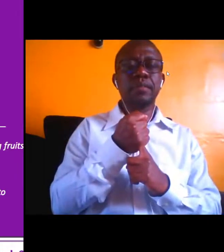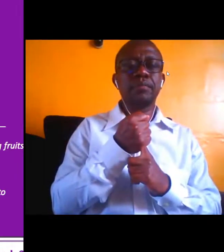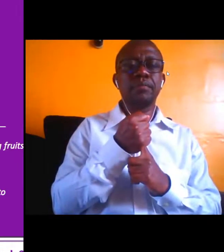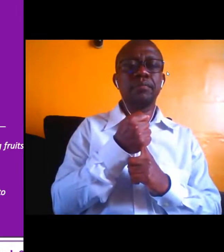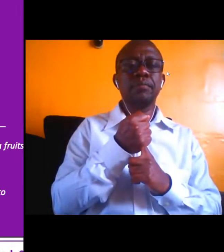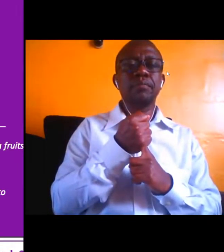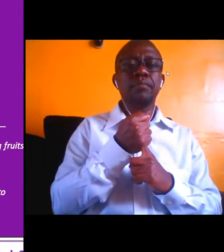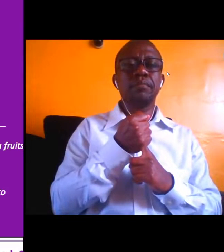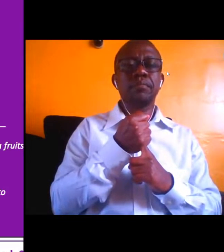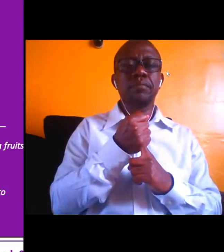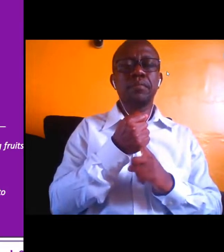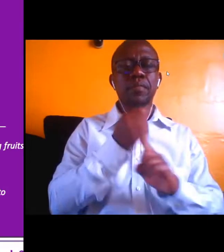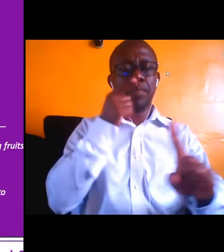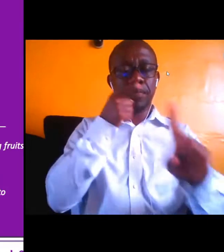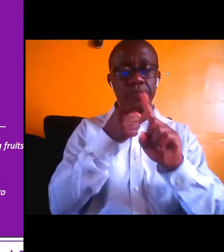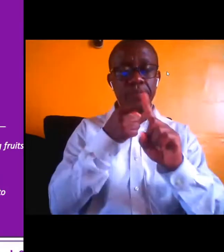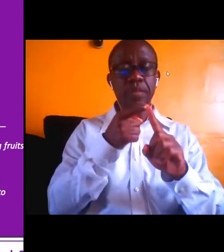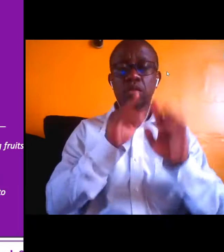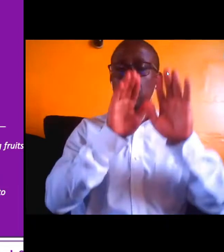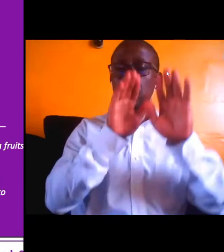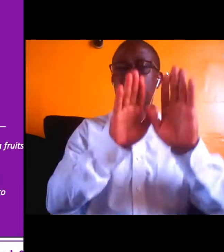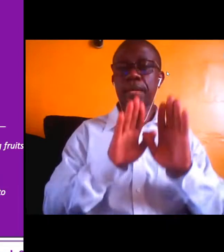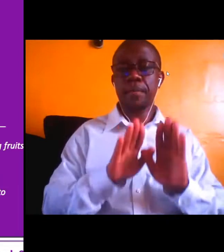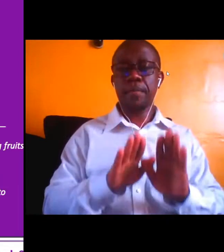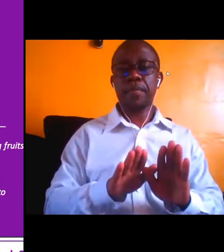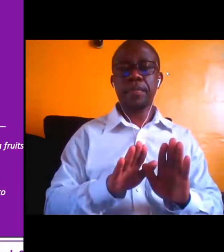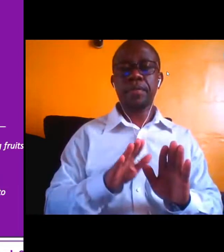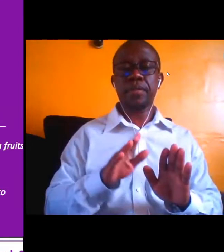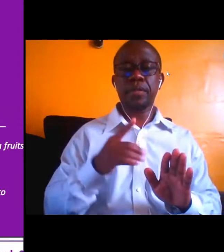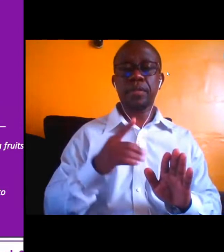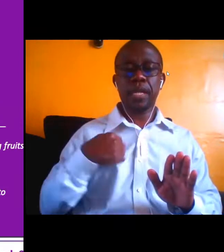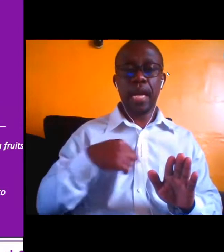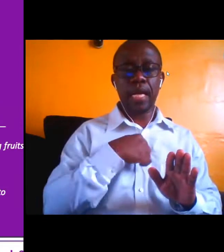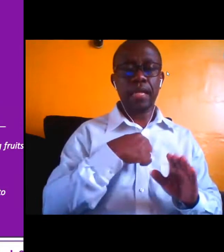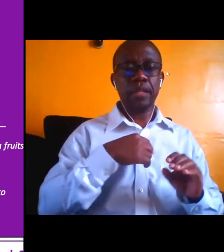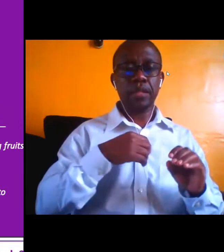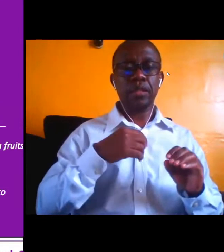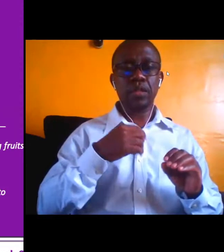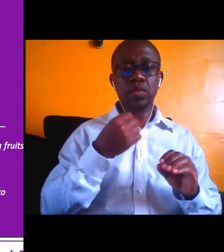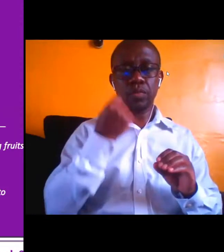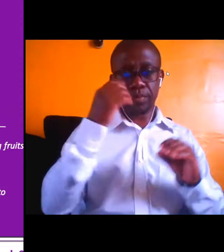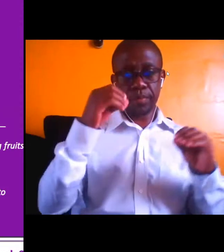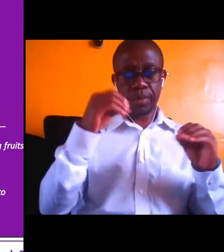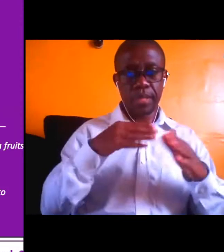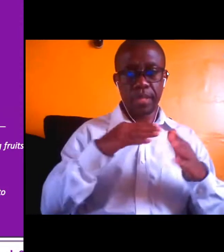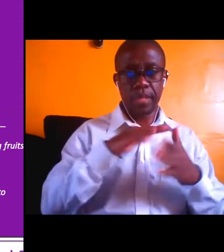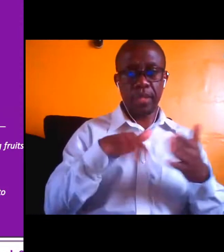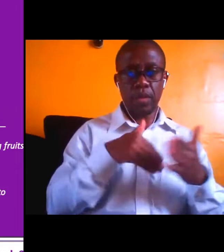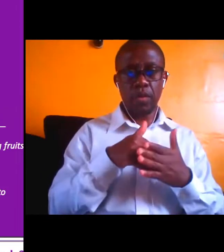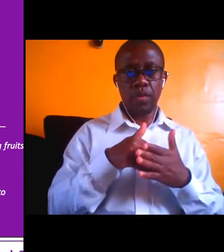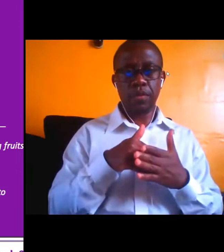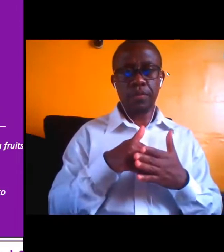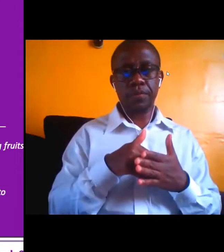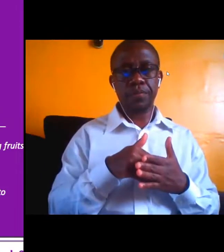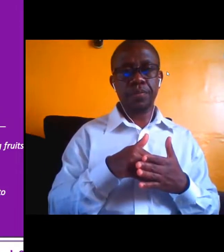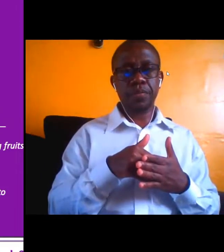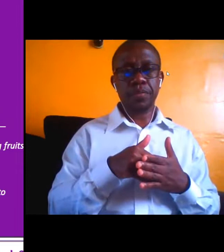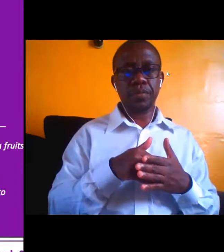objective. So it's very important to be accurate in knowing this. So in terms of our